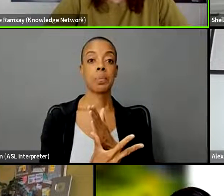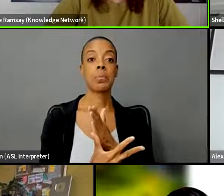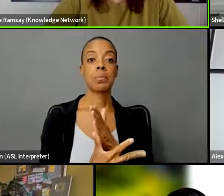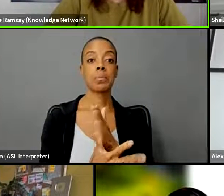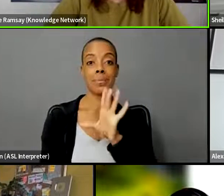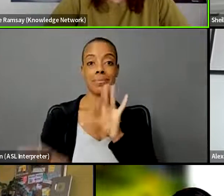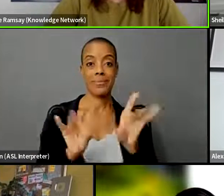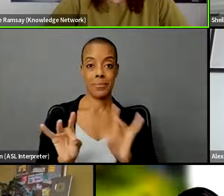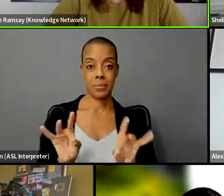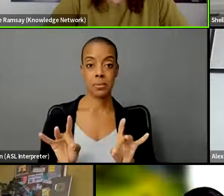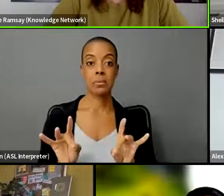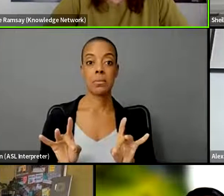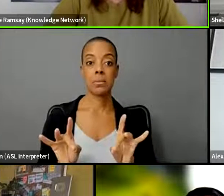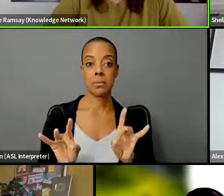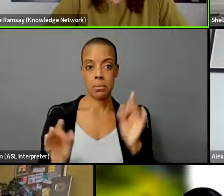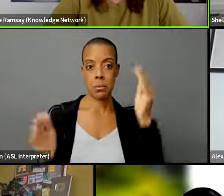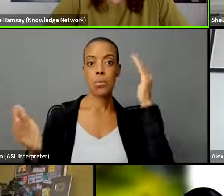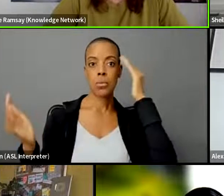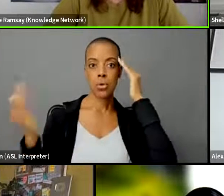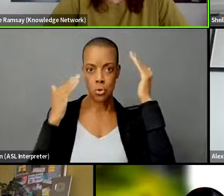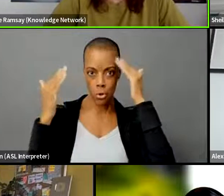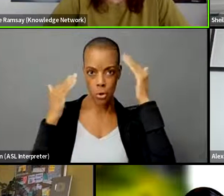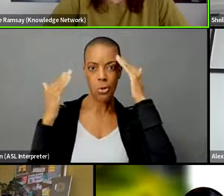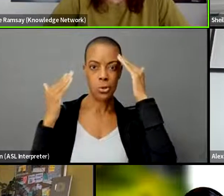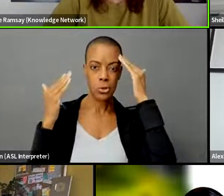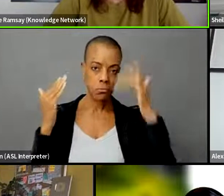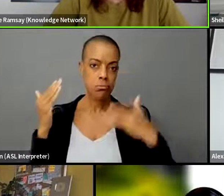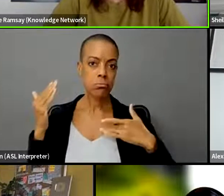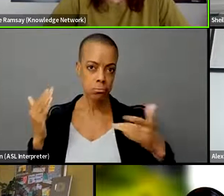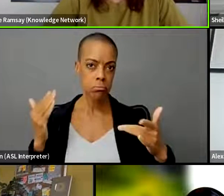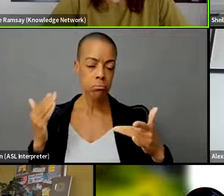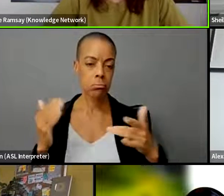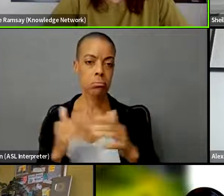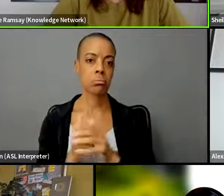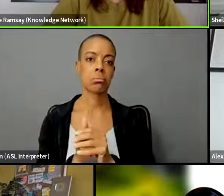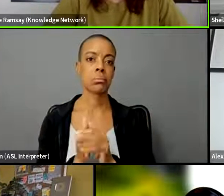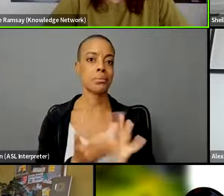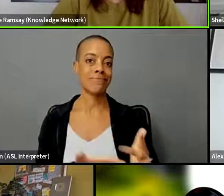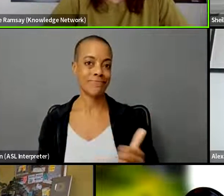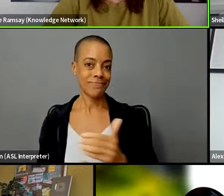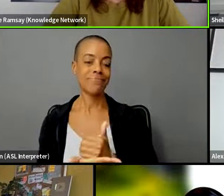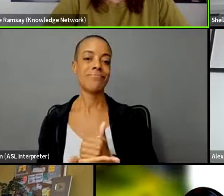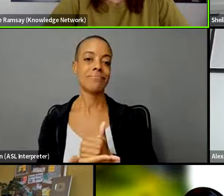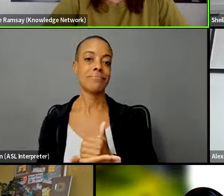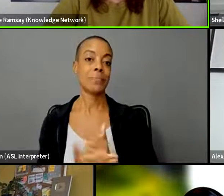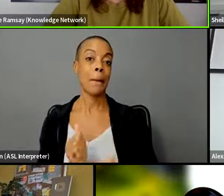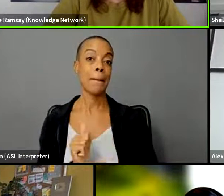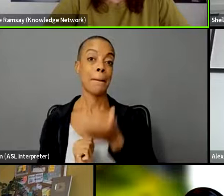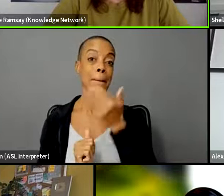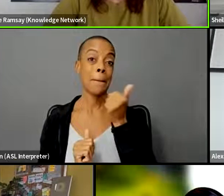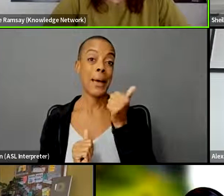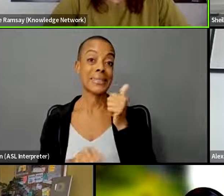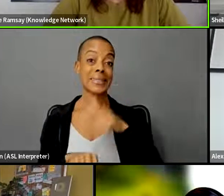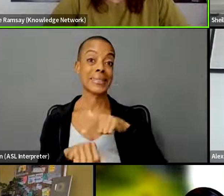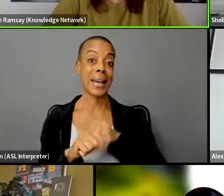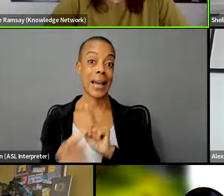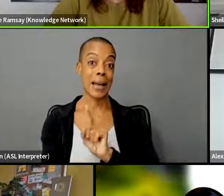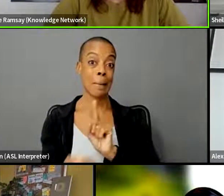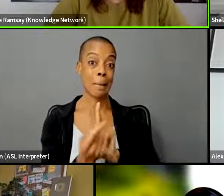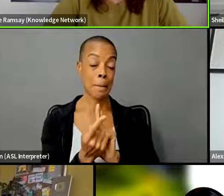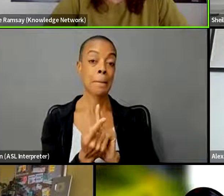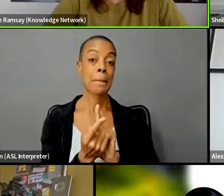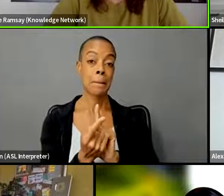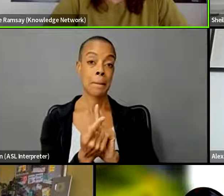So that Knowledge is primarily an acquisition-based network, and the appropriate time to approach us is once